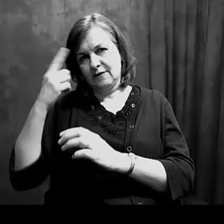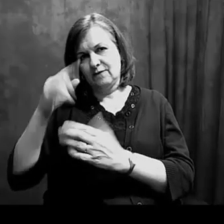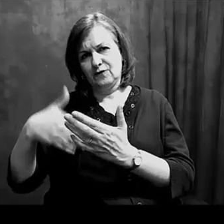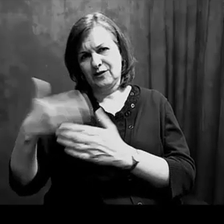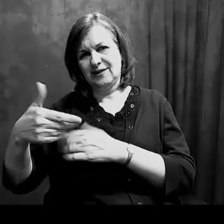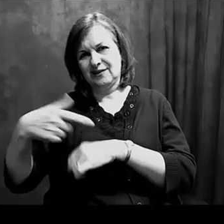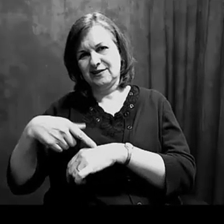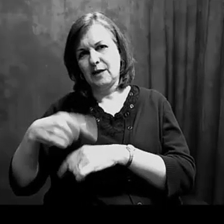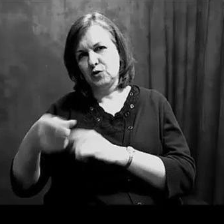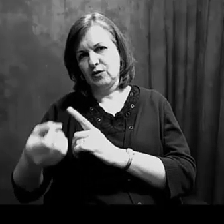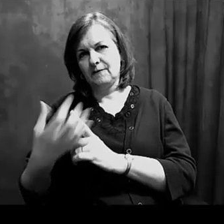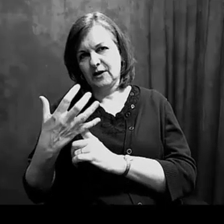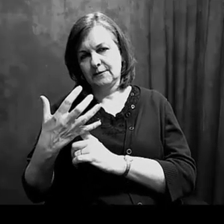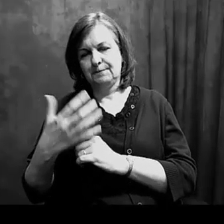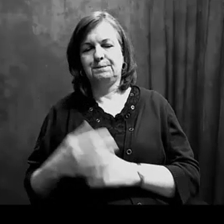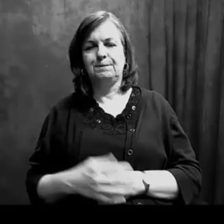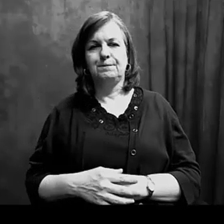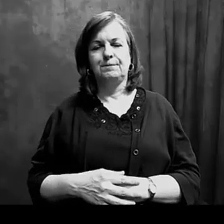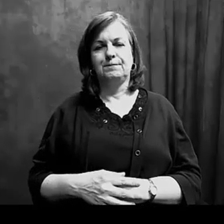time.